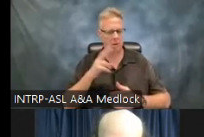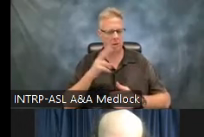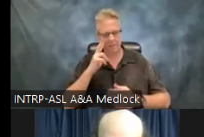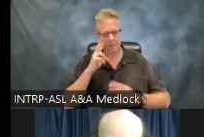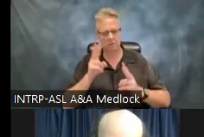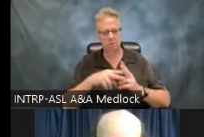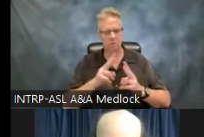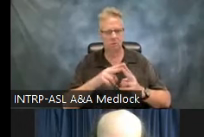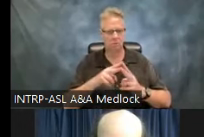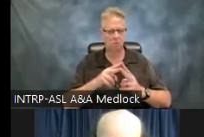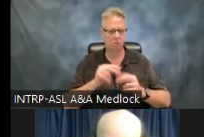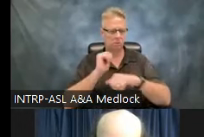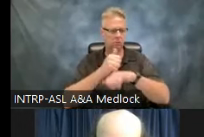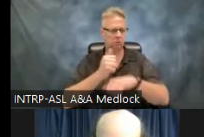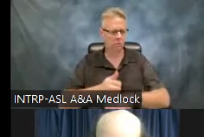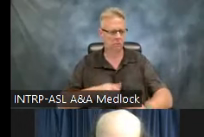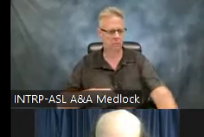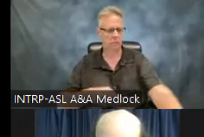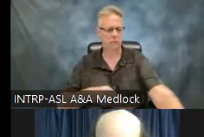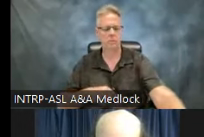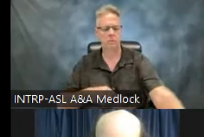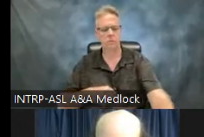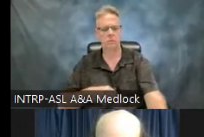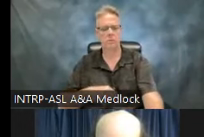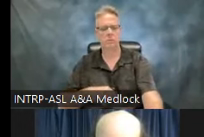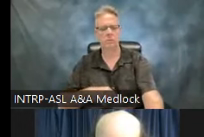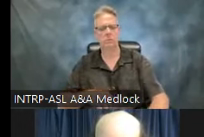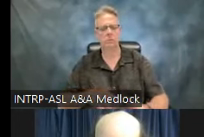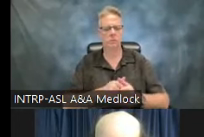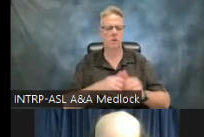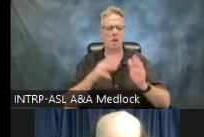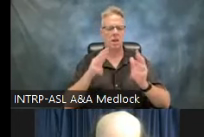things put together, leave the third item